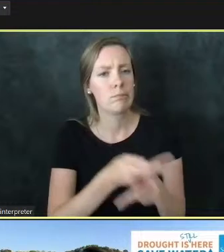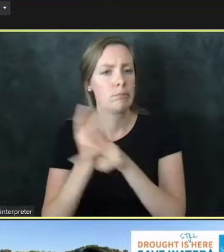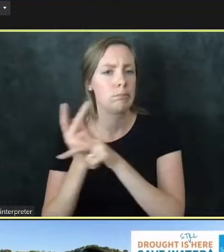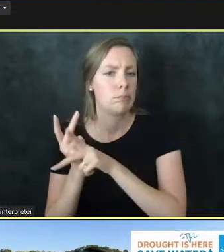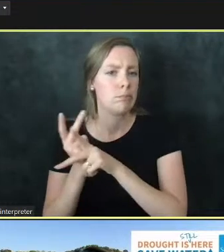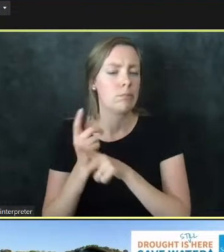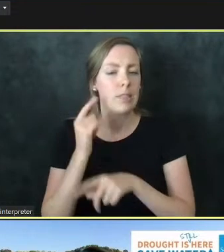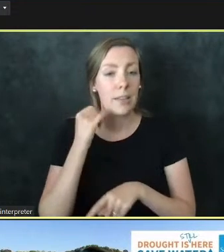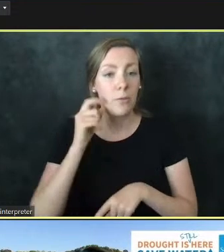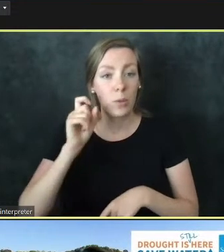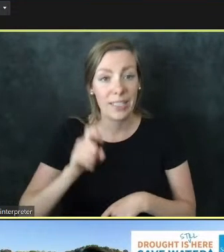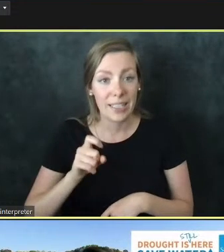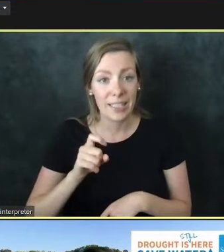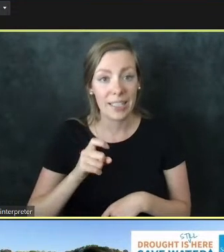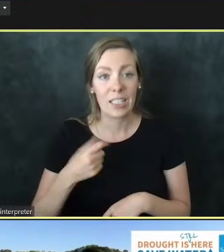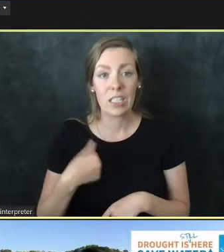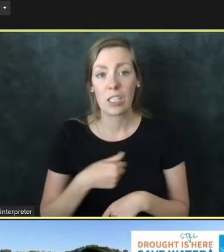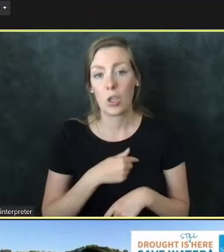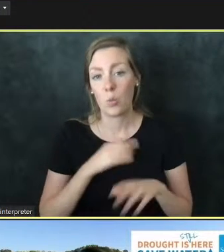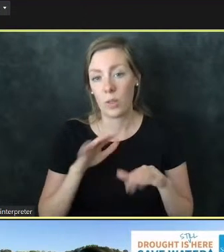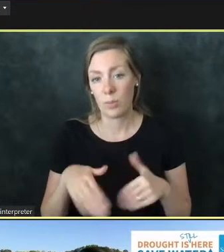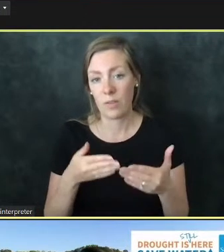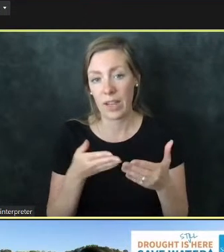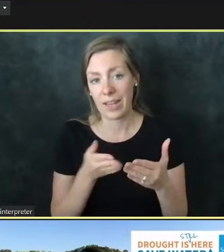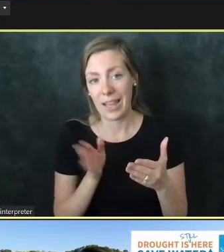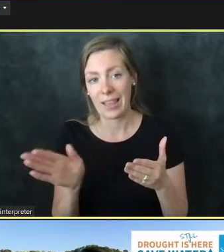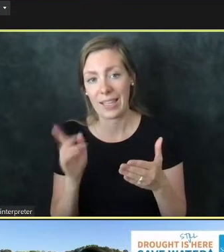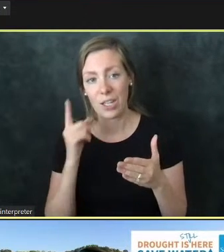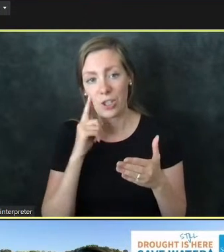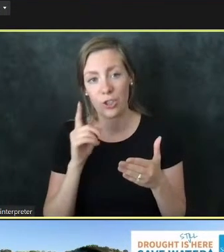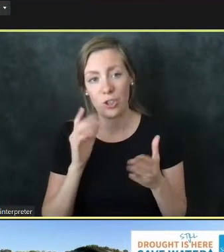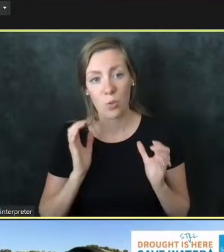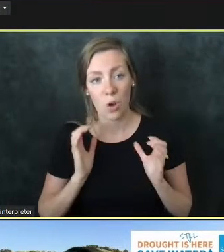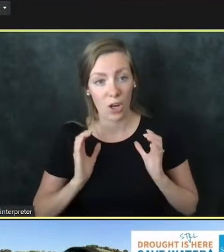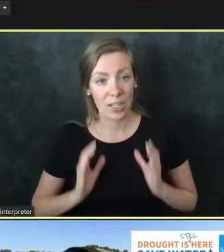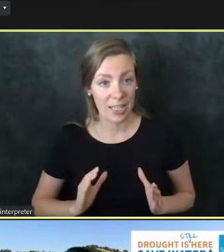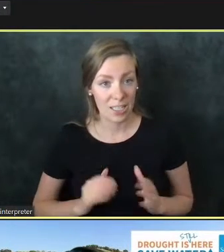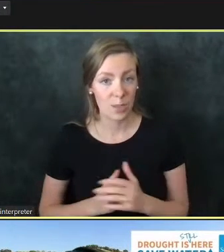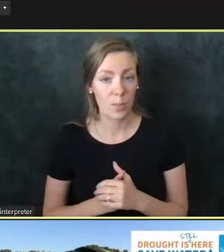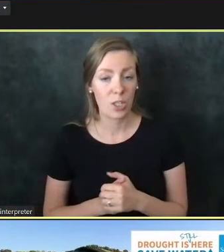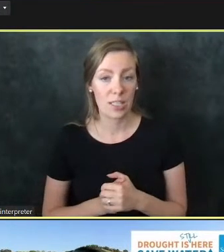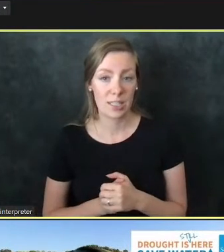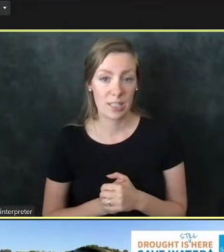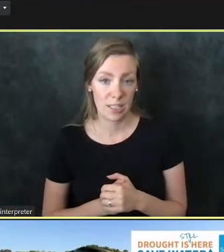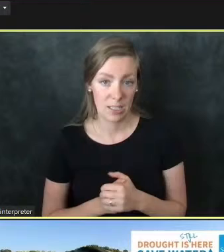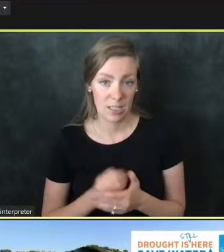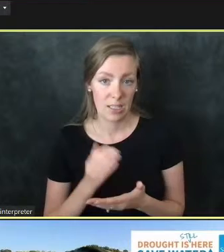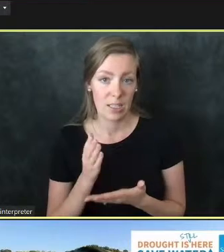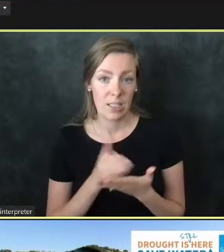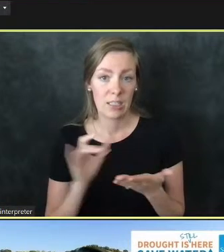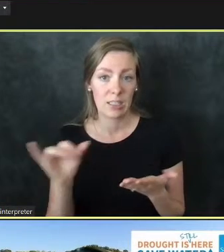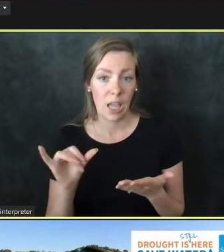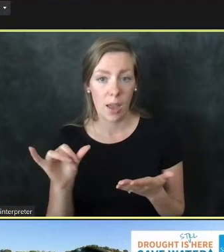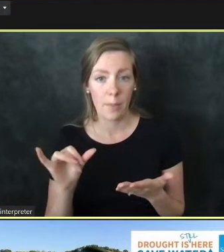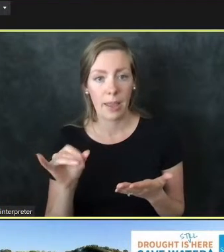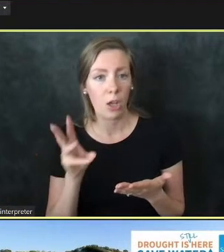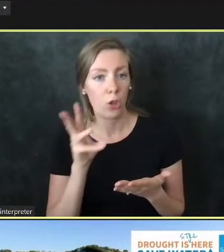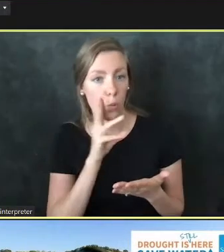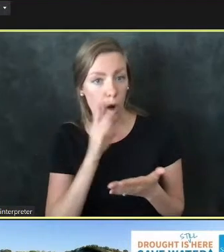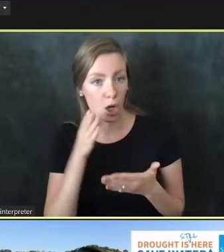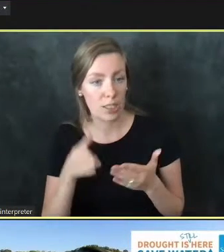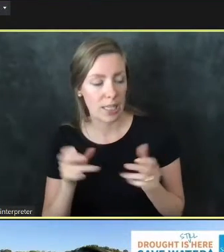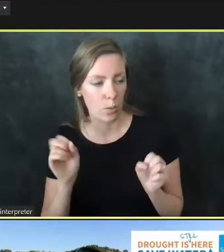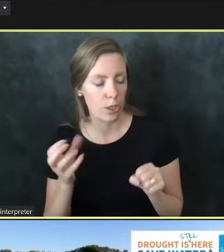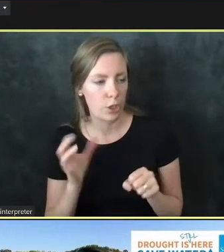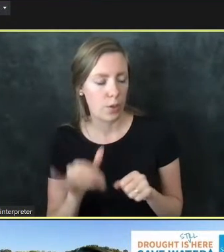water available, we do provide Tenemos agua allocations to disponible our customers a lo que separately, like we do on the potable water side. If we have en